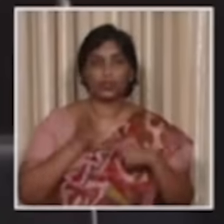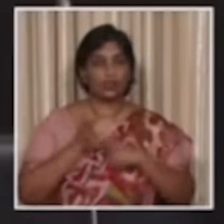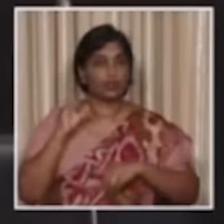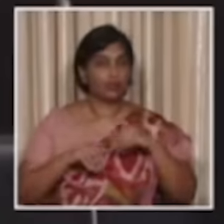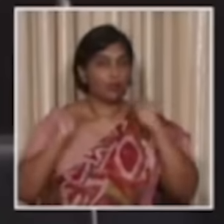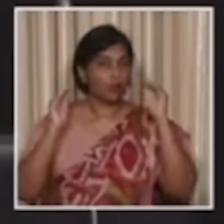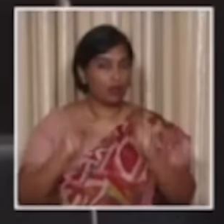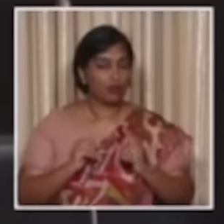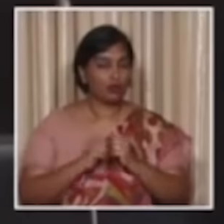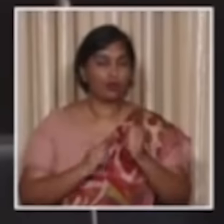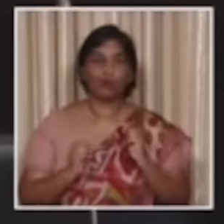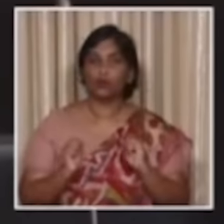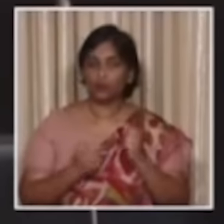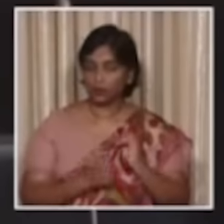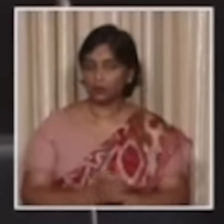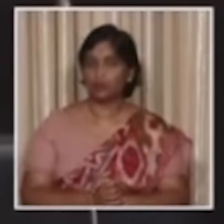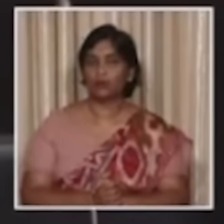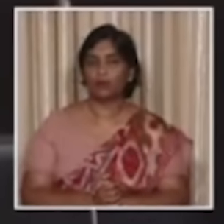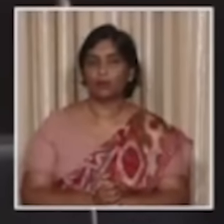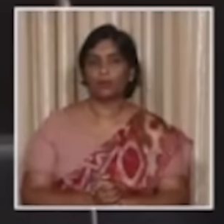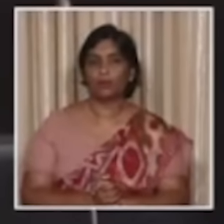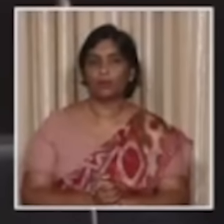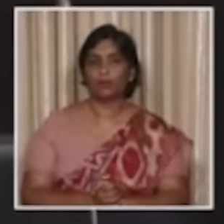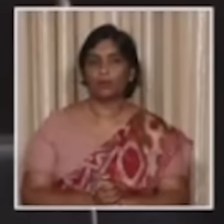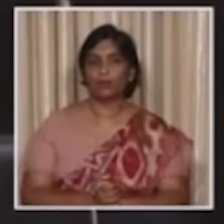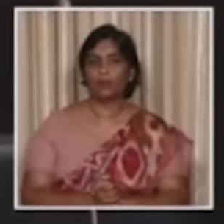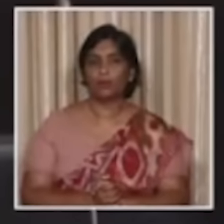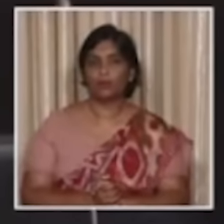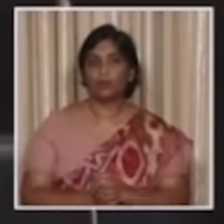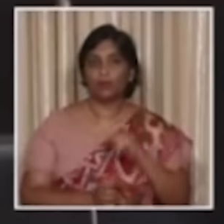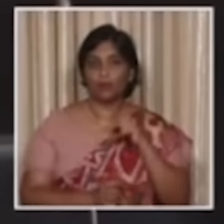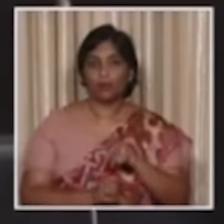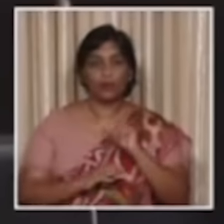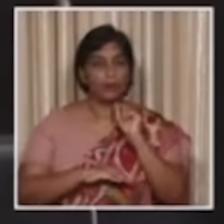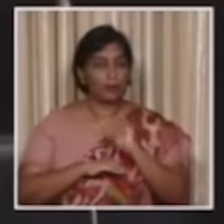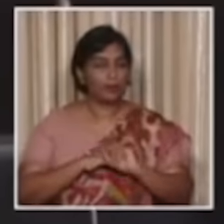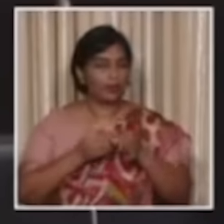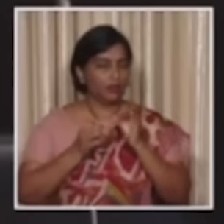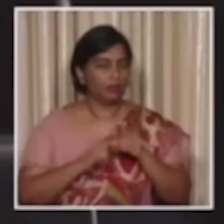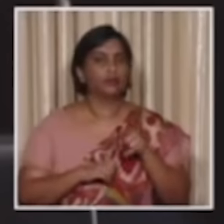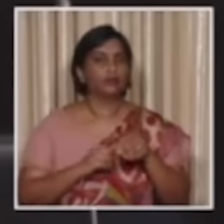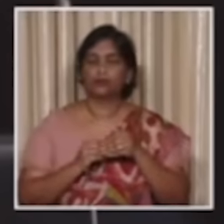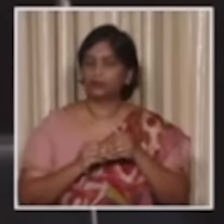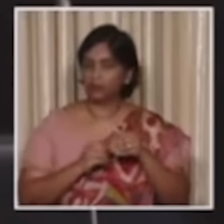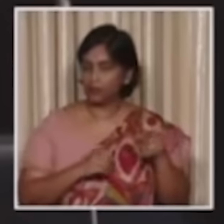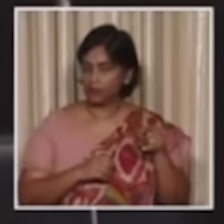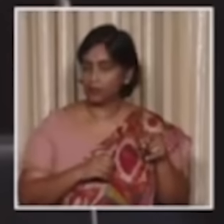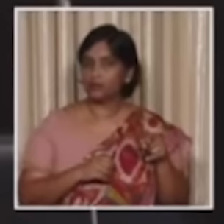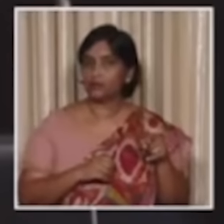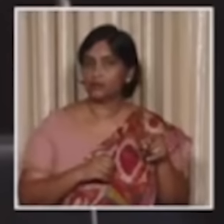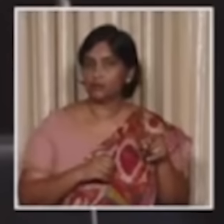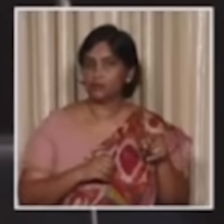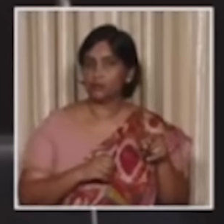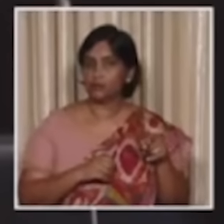focus the deep state as a body of organized interest comprising dominant sections of the political establishment and the